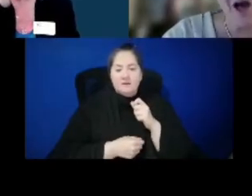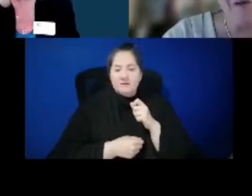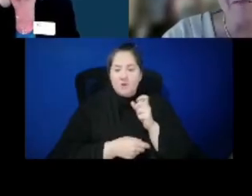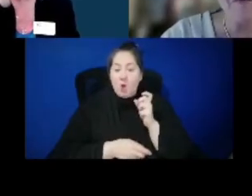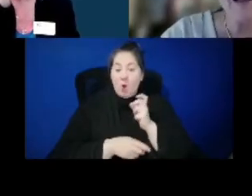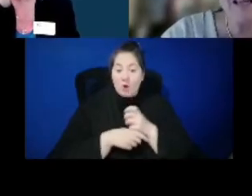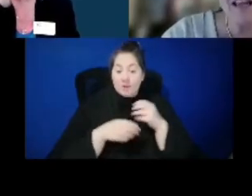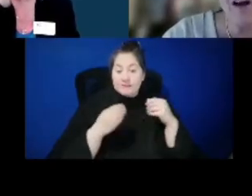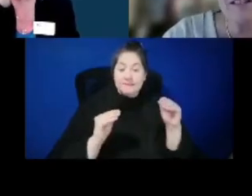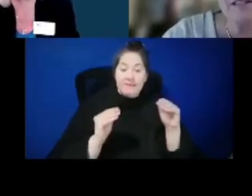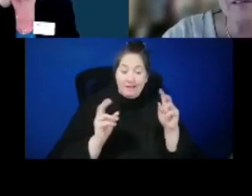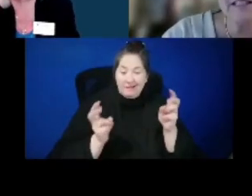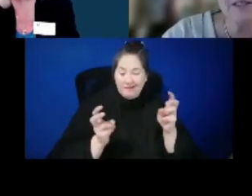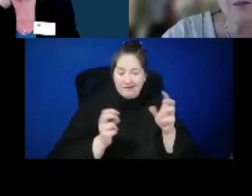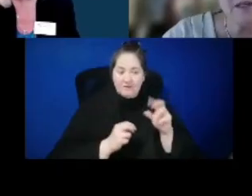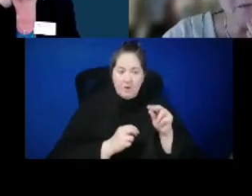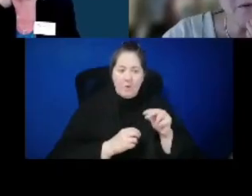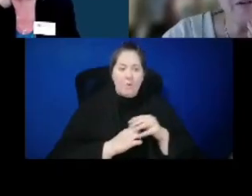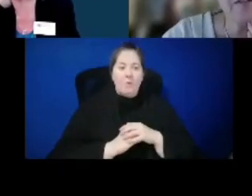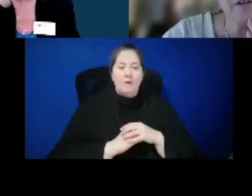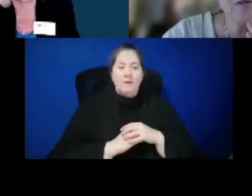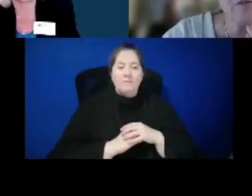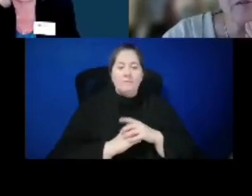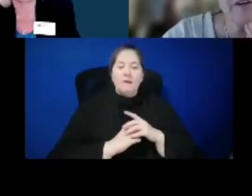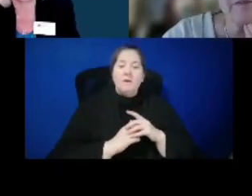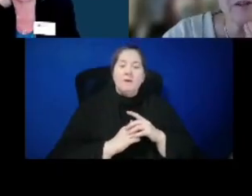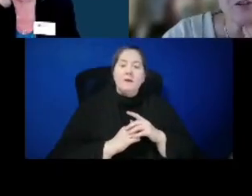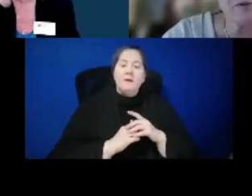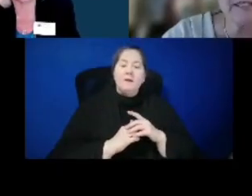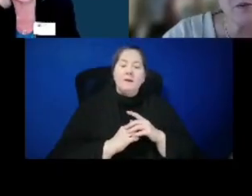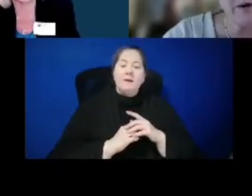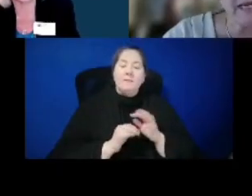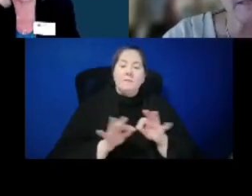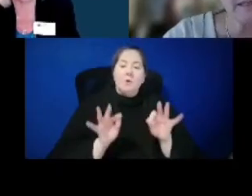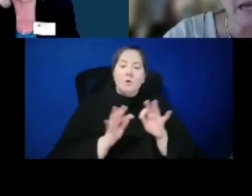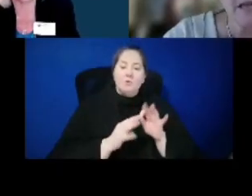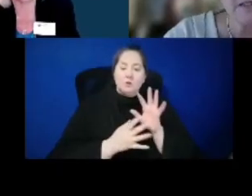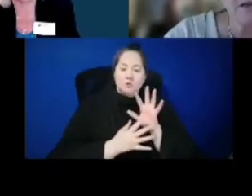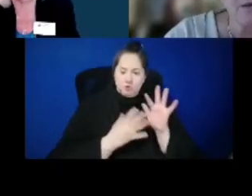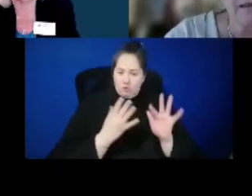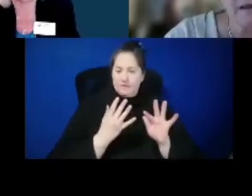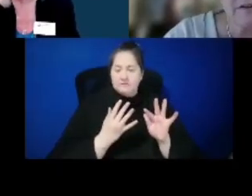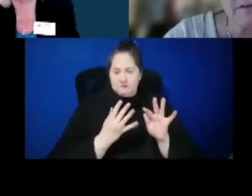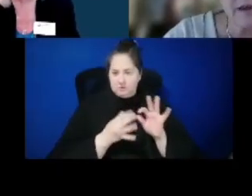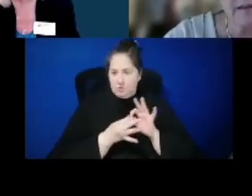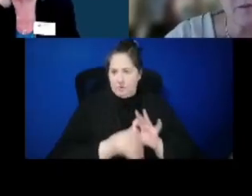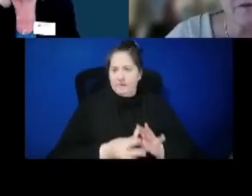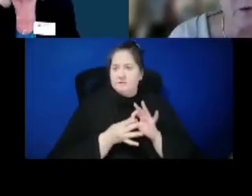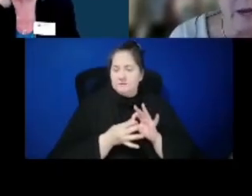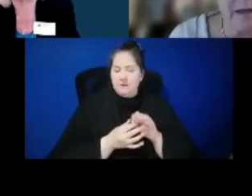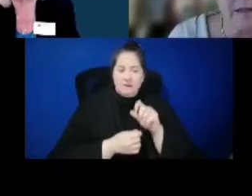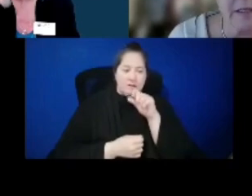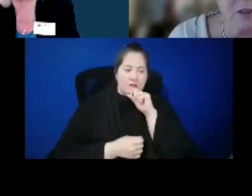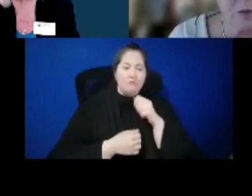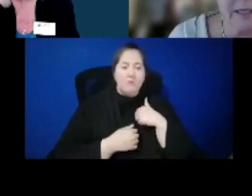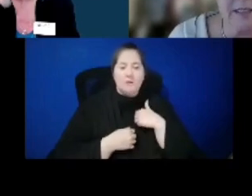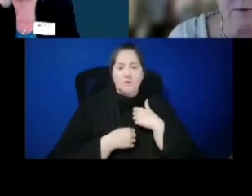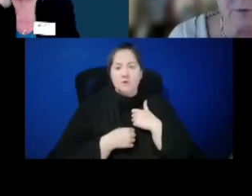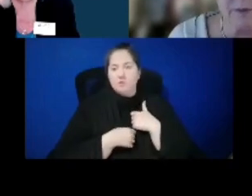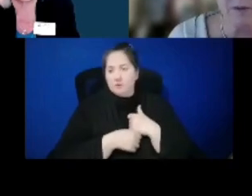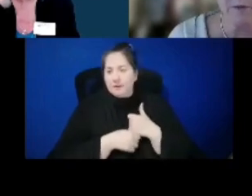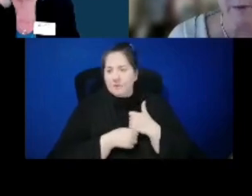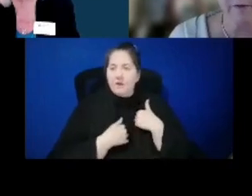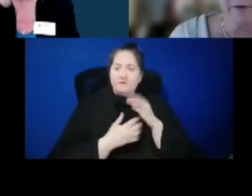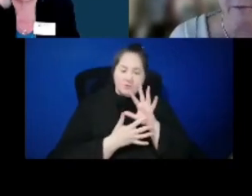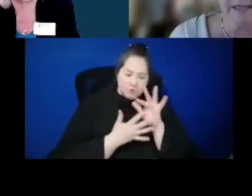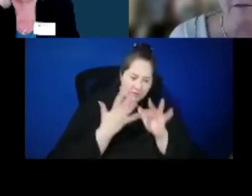sell, but also it's really important, we're very much choice oriented. So I love the fact that we've created these